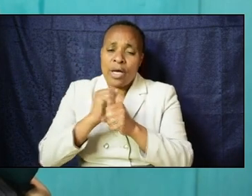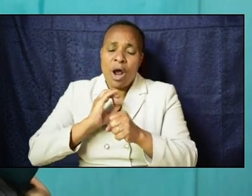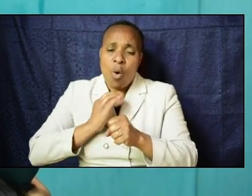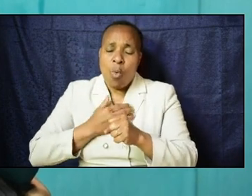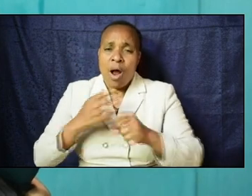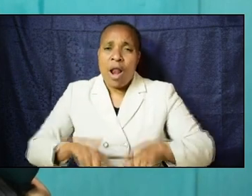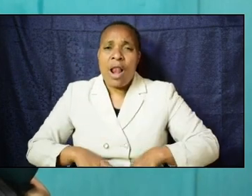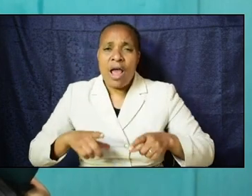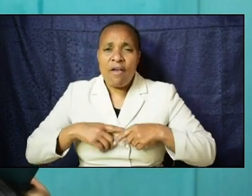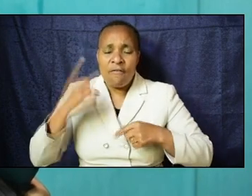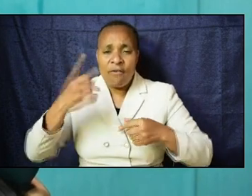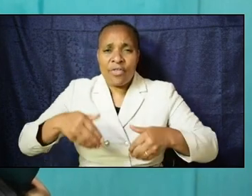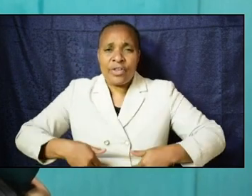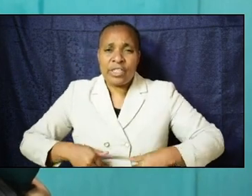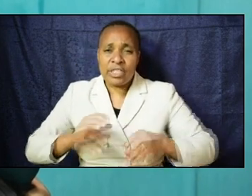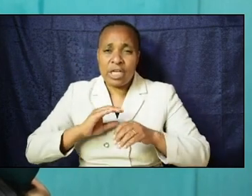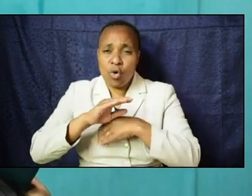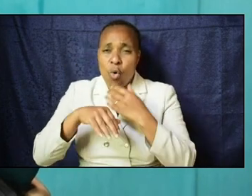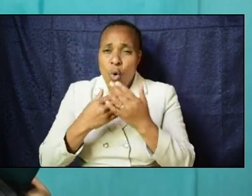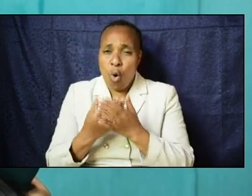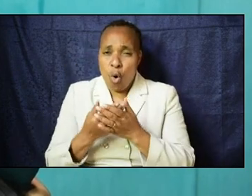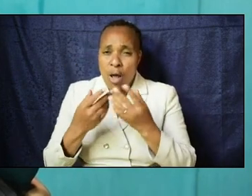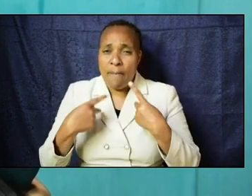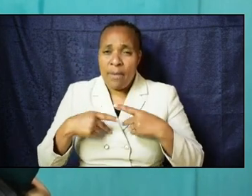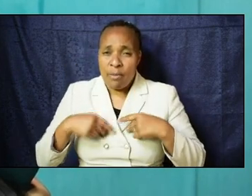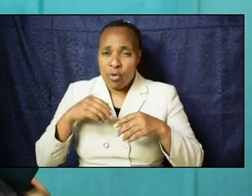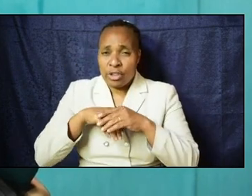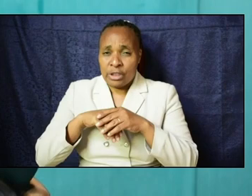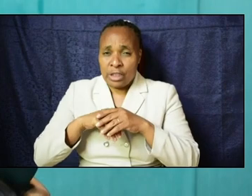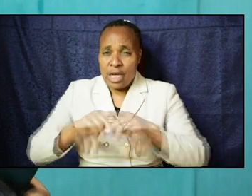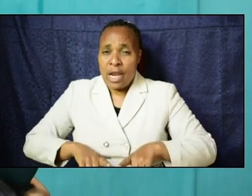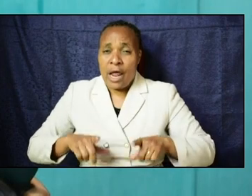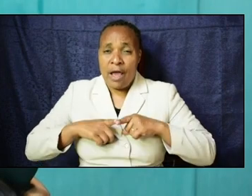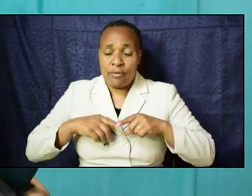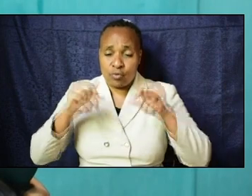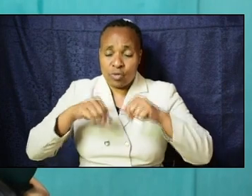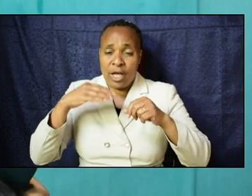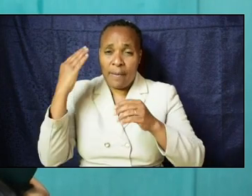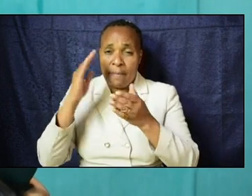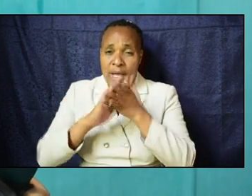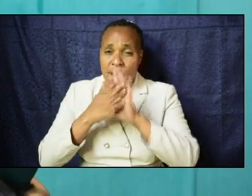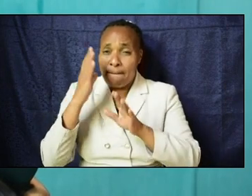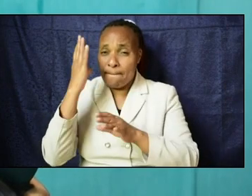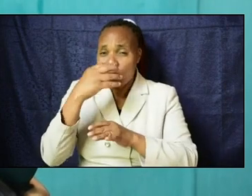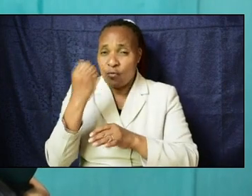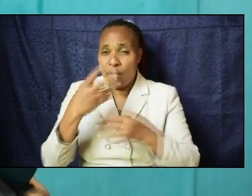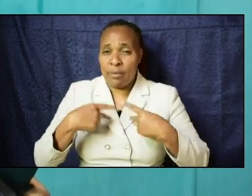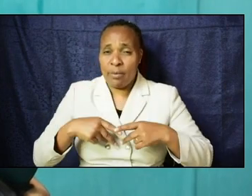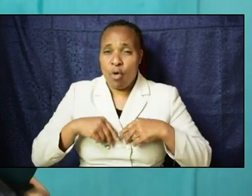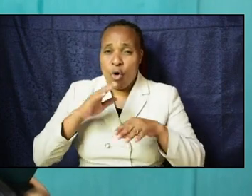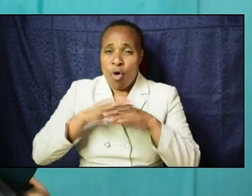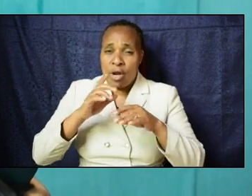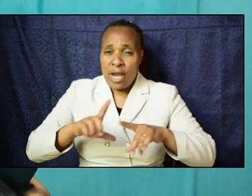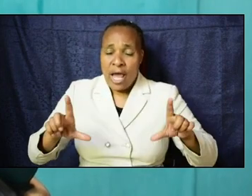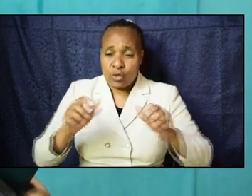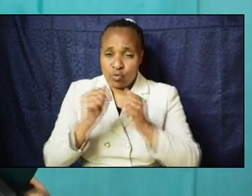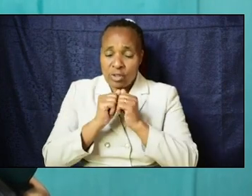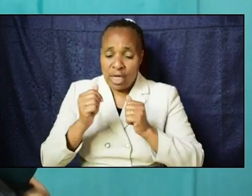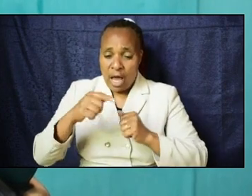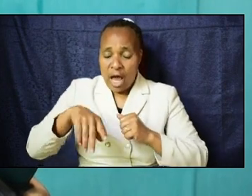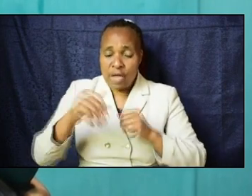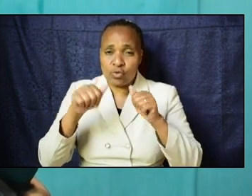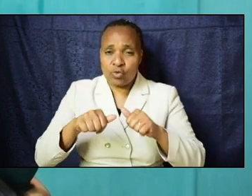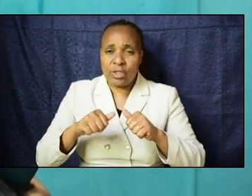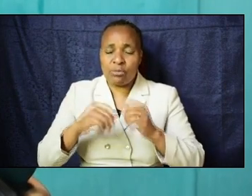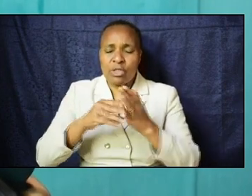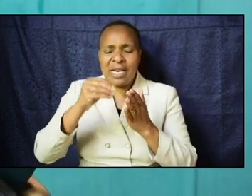and of all ages throughout life. I pray that today may be meaningful and people online as well as people with us today may learn